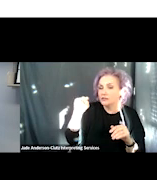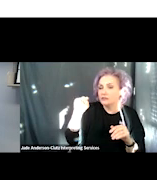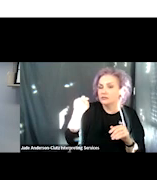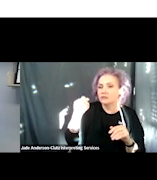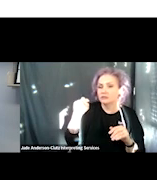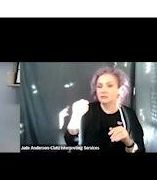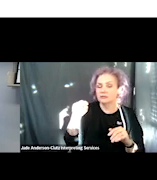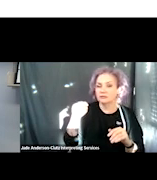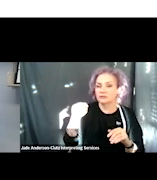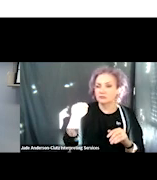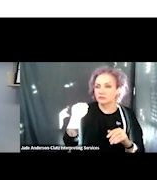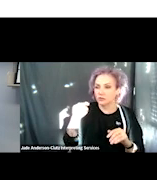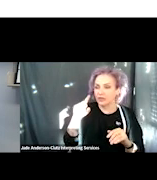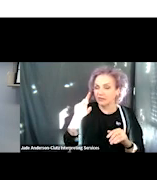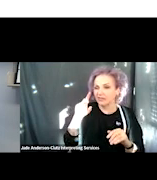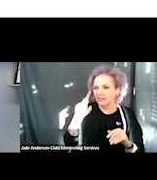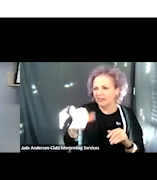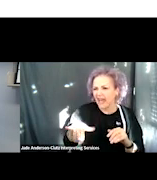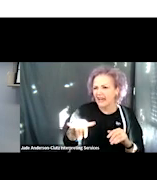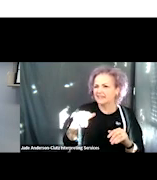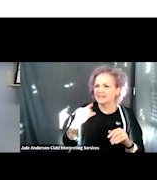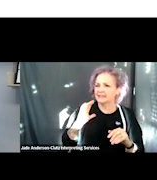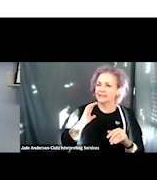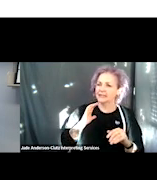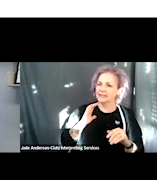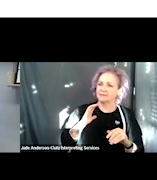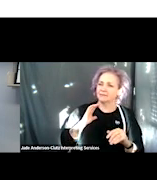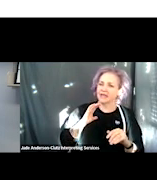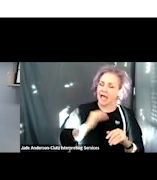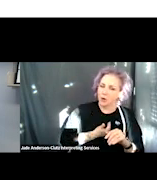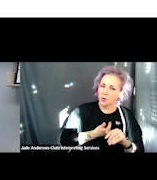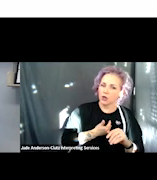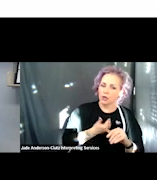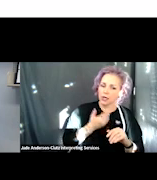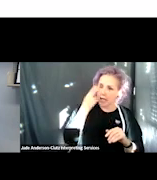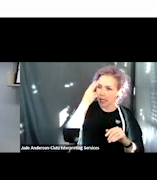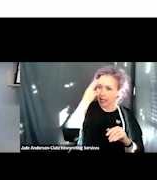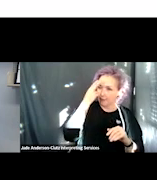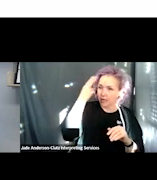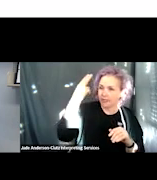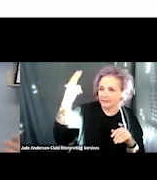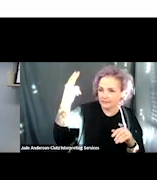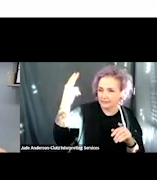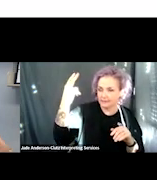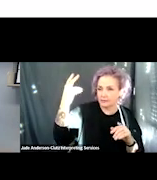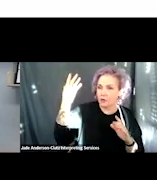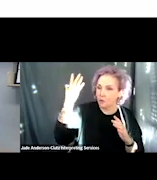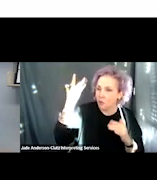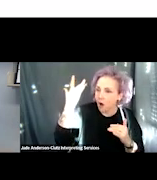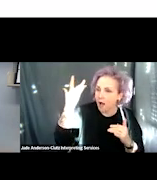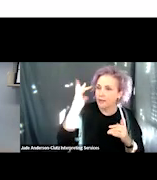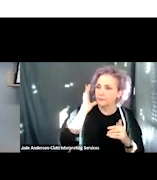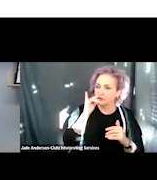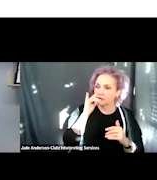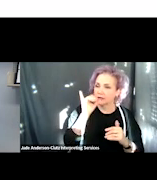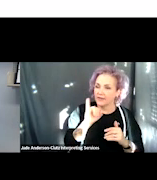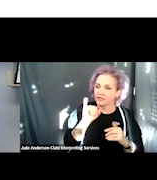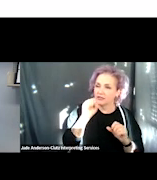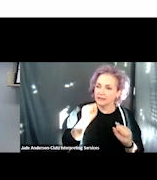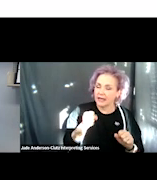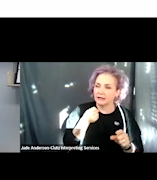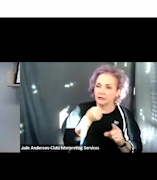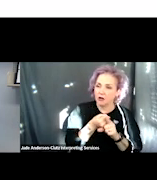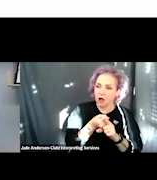to influence or cause these different changes that we see in the brain. Now, another recent topic as well I